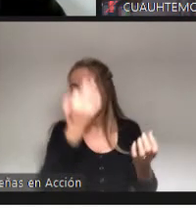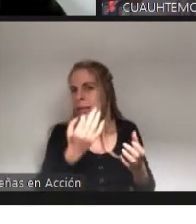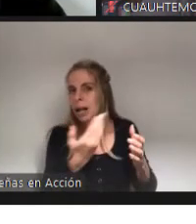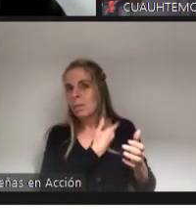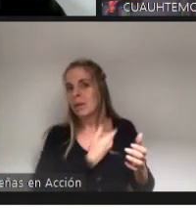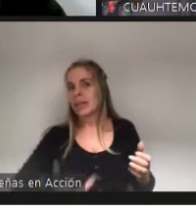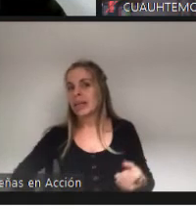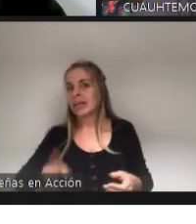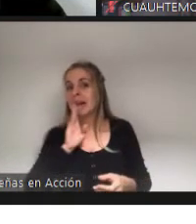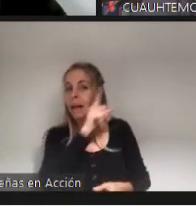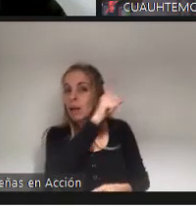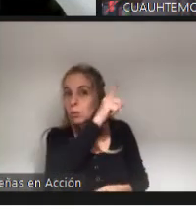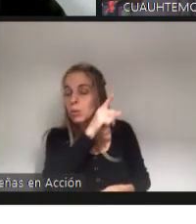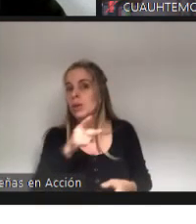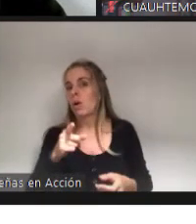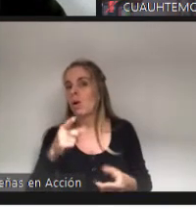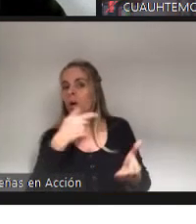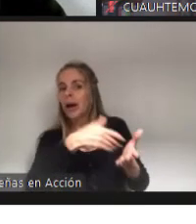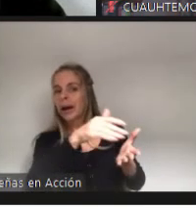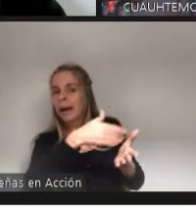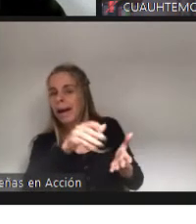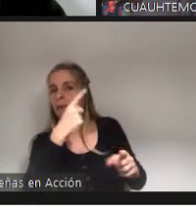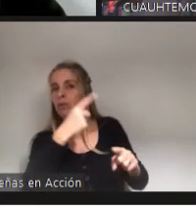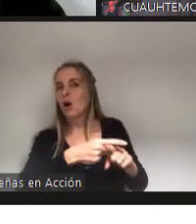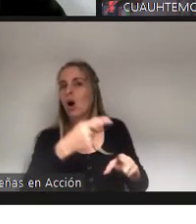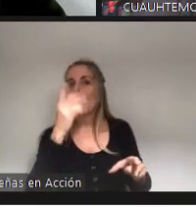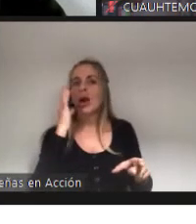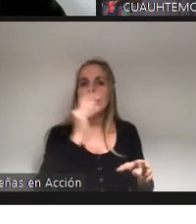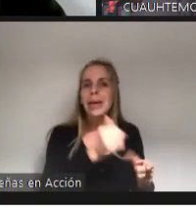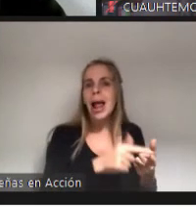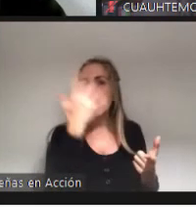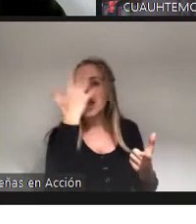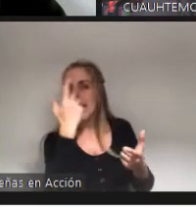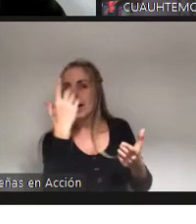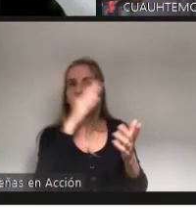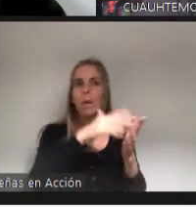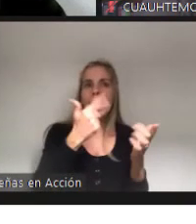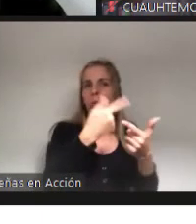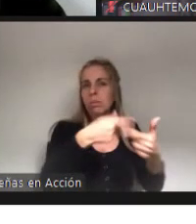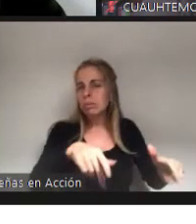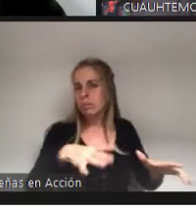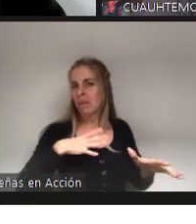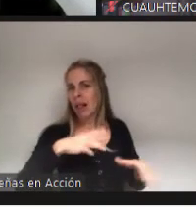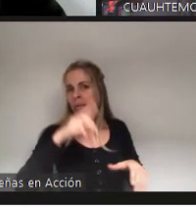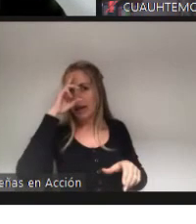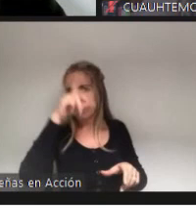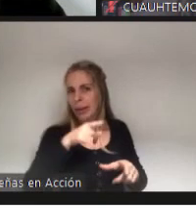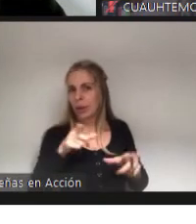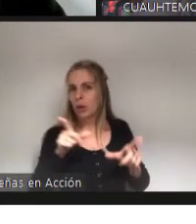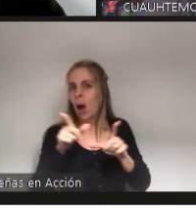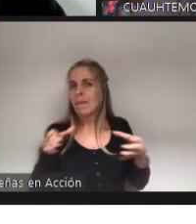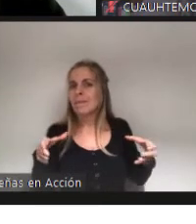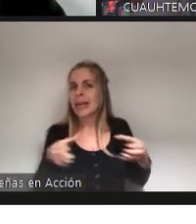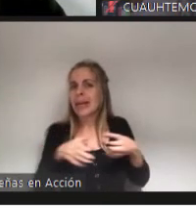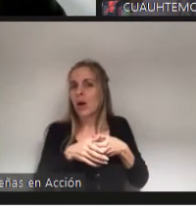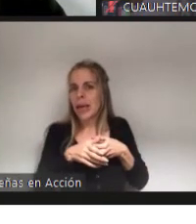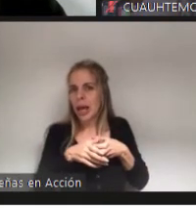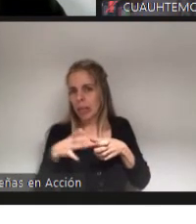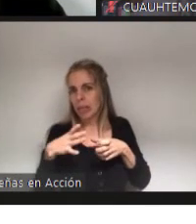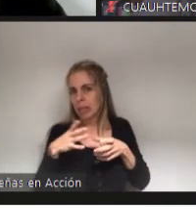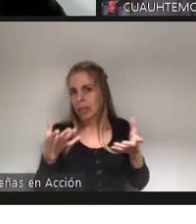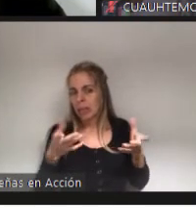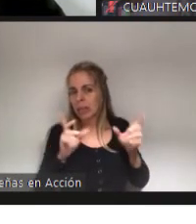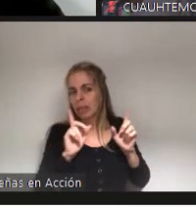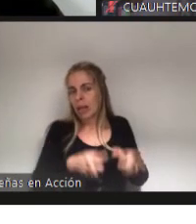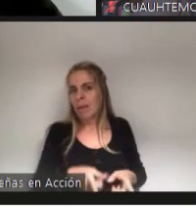States presidency, and xenophobia and the lack of respect for minorities of